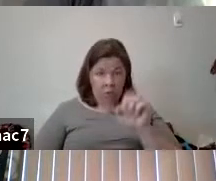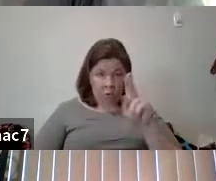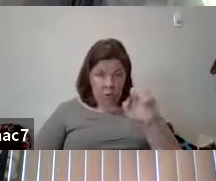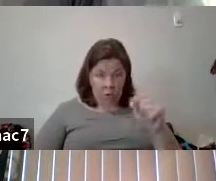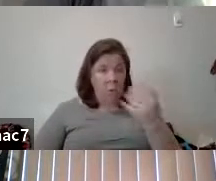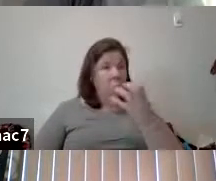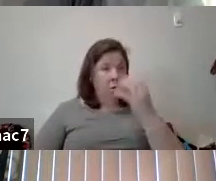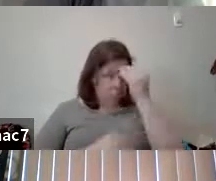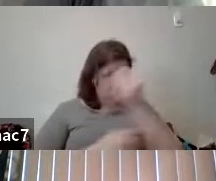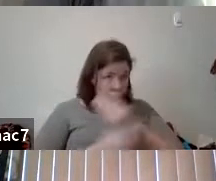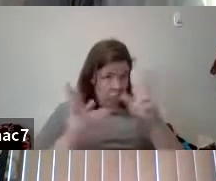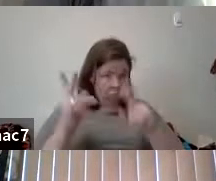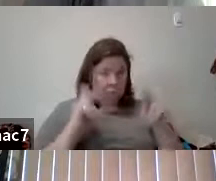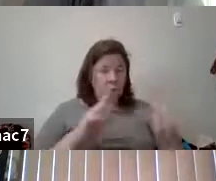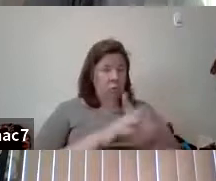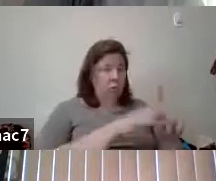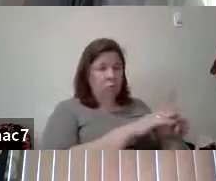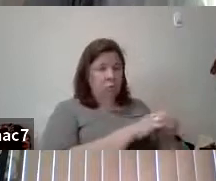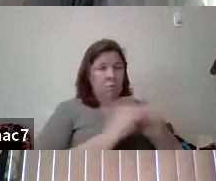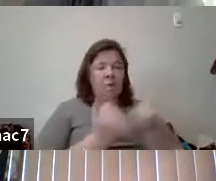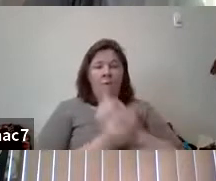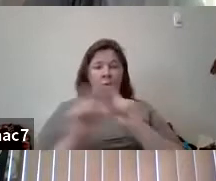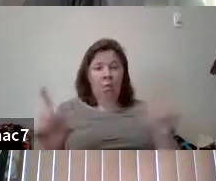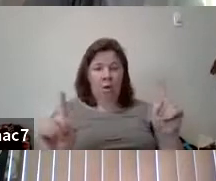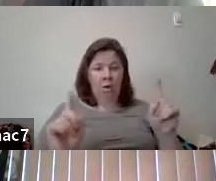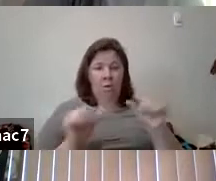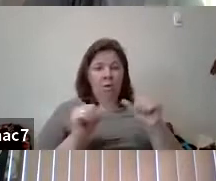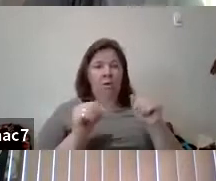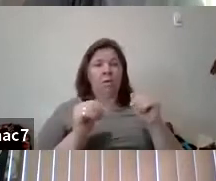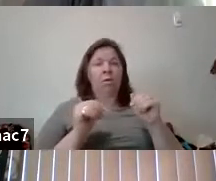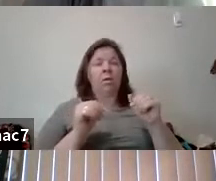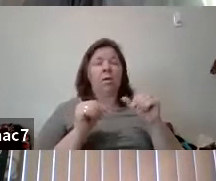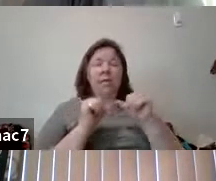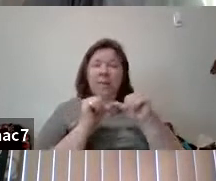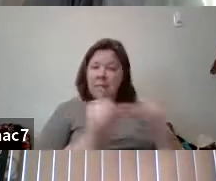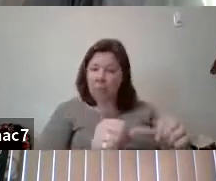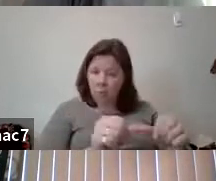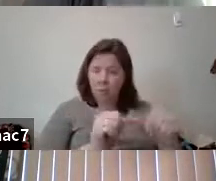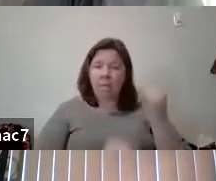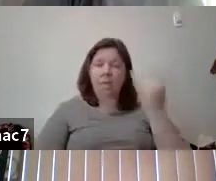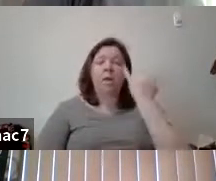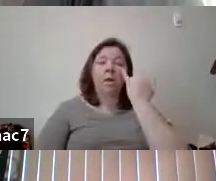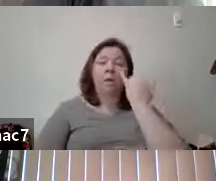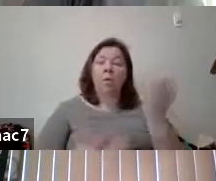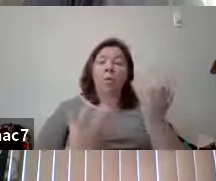word out, you need to show up everywhere consistently. If you look at the people